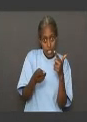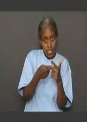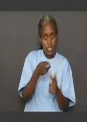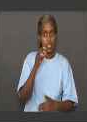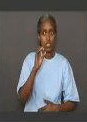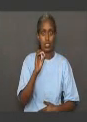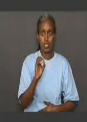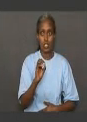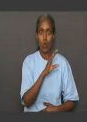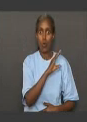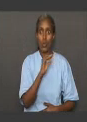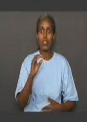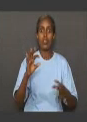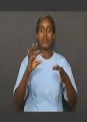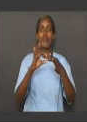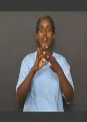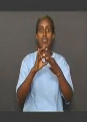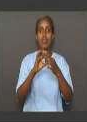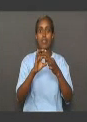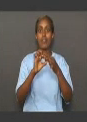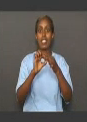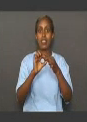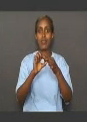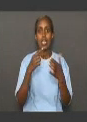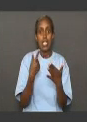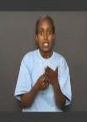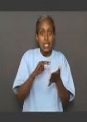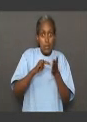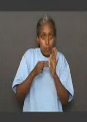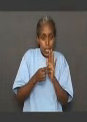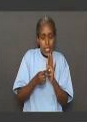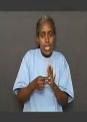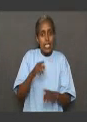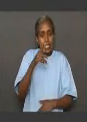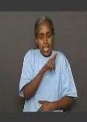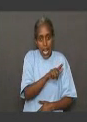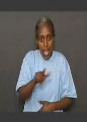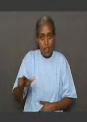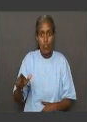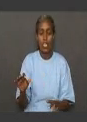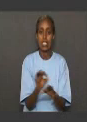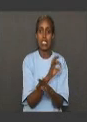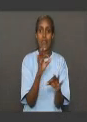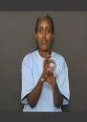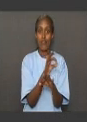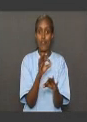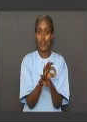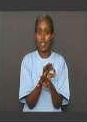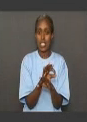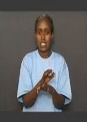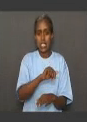is 0, infinity. This means that the line of the function